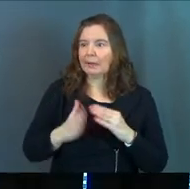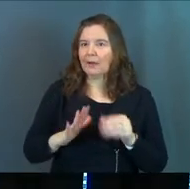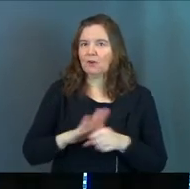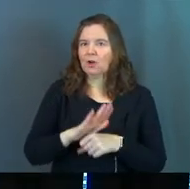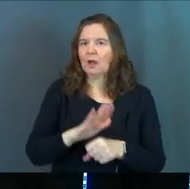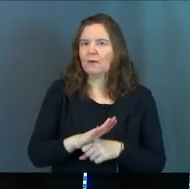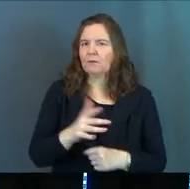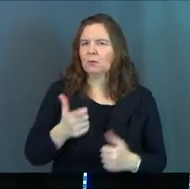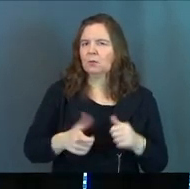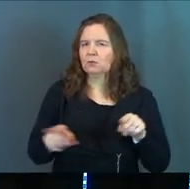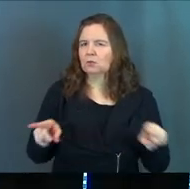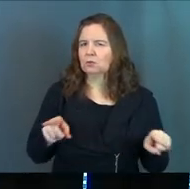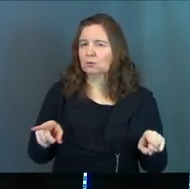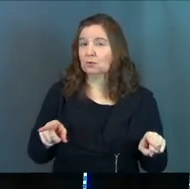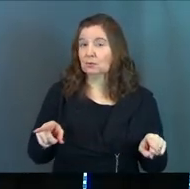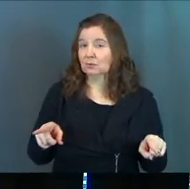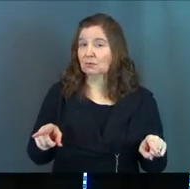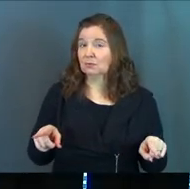never enough?